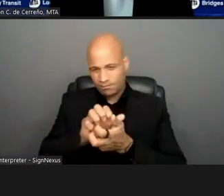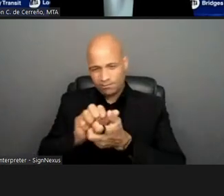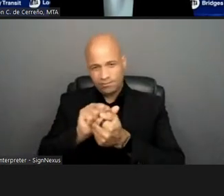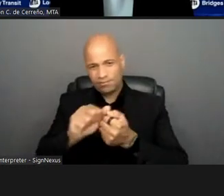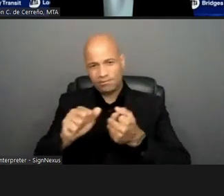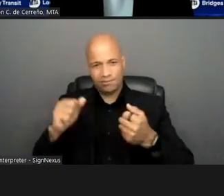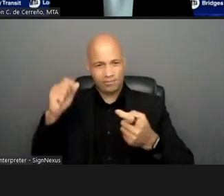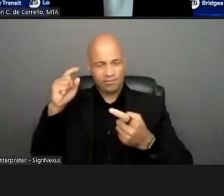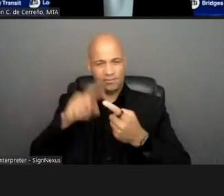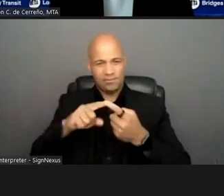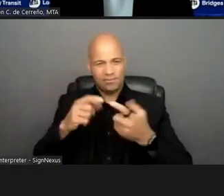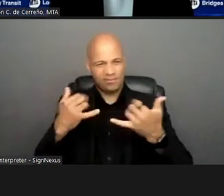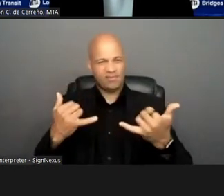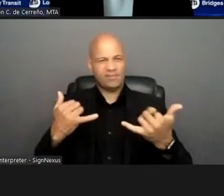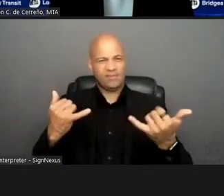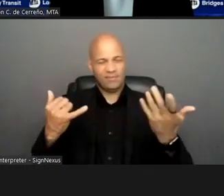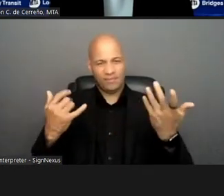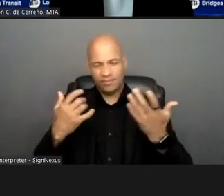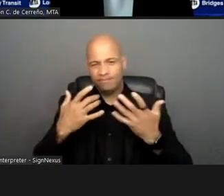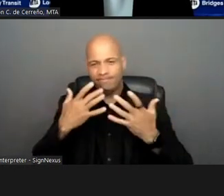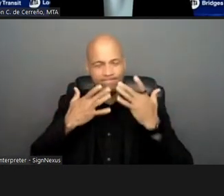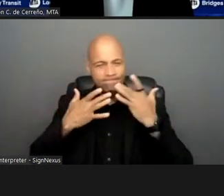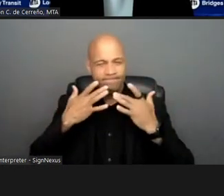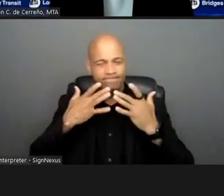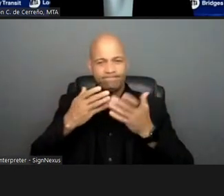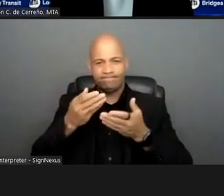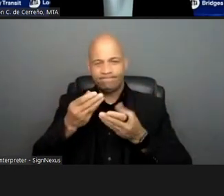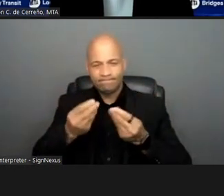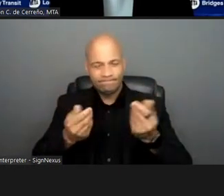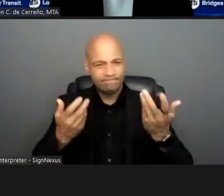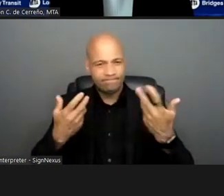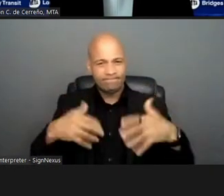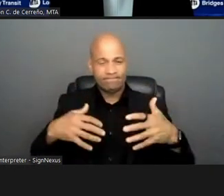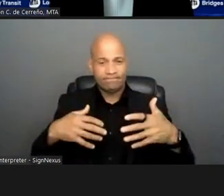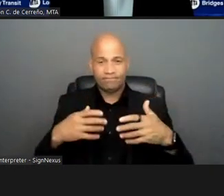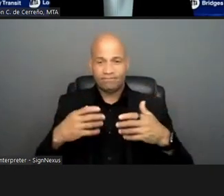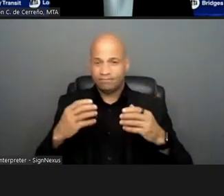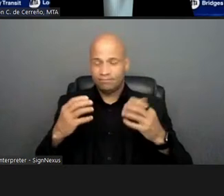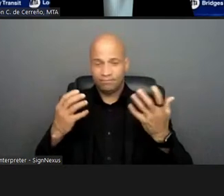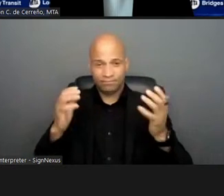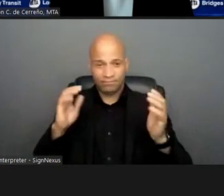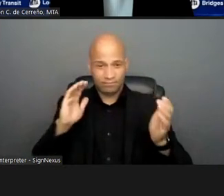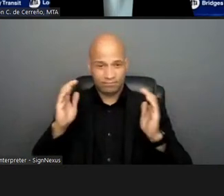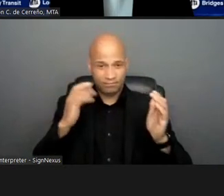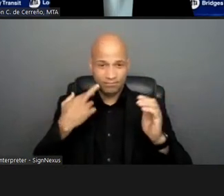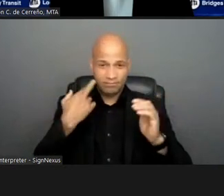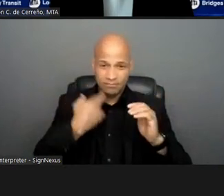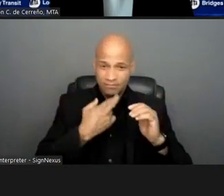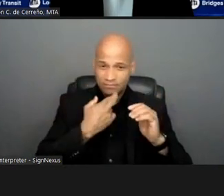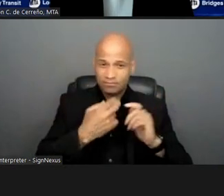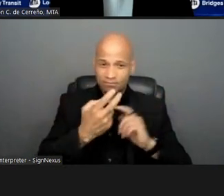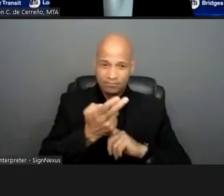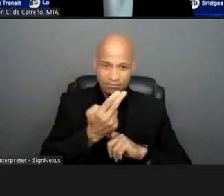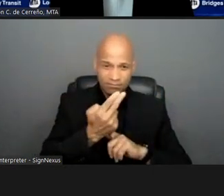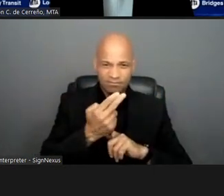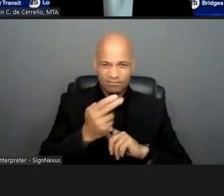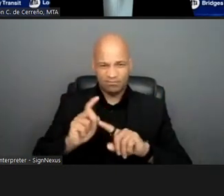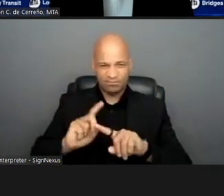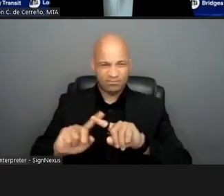present day of inflation and scarcity and everything but none have been more devastated than the restaurants hotels venues